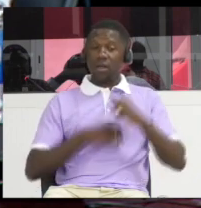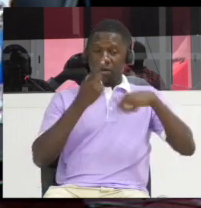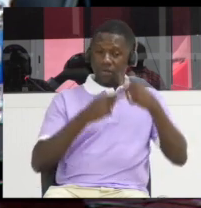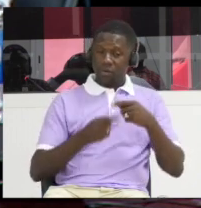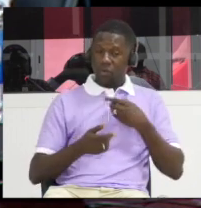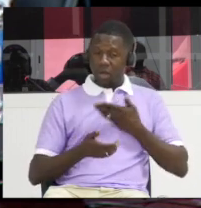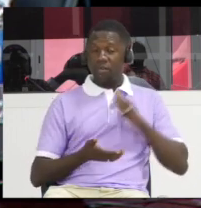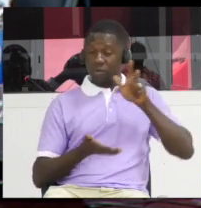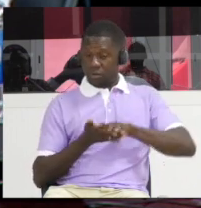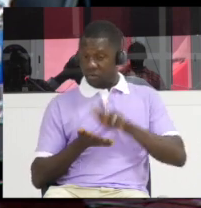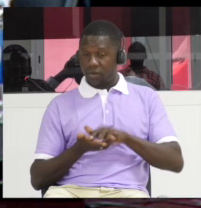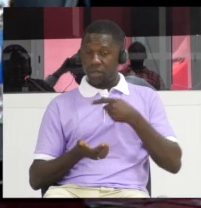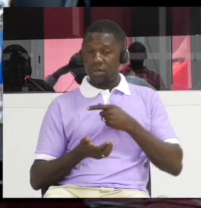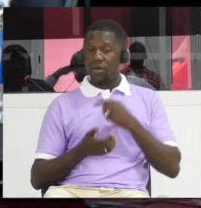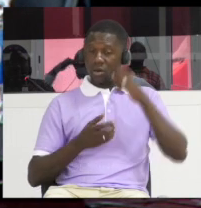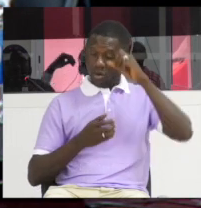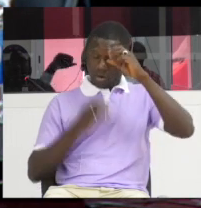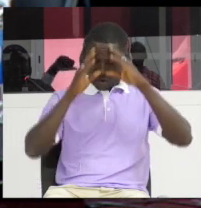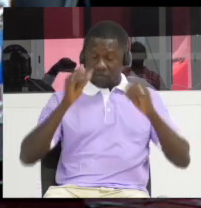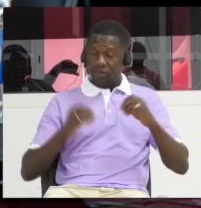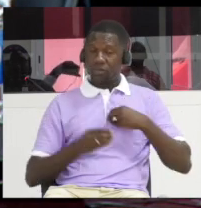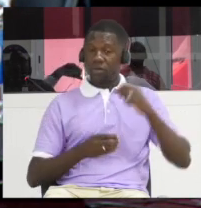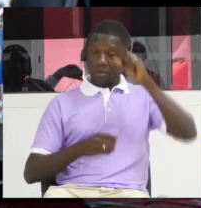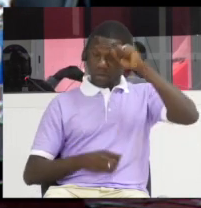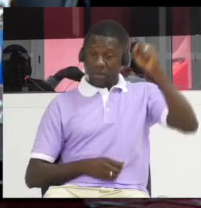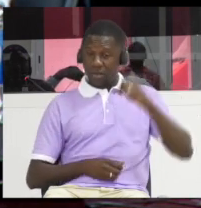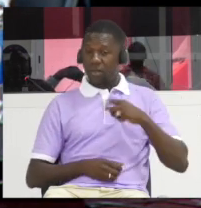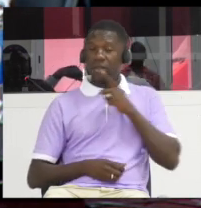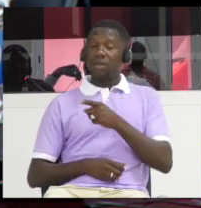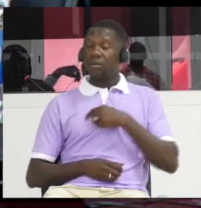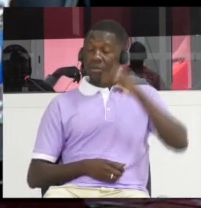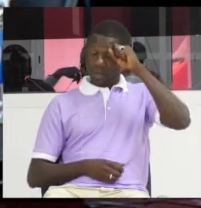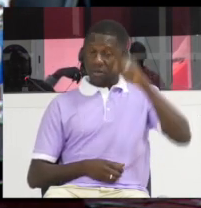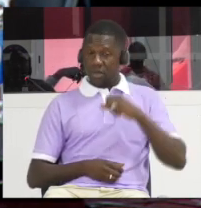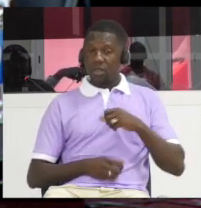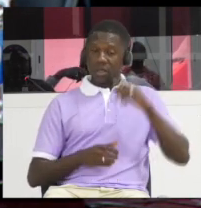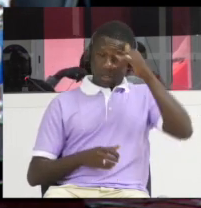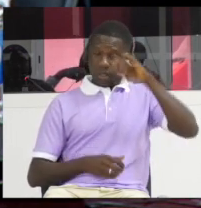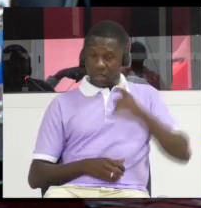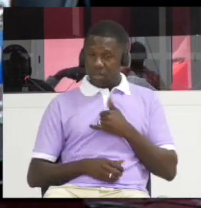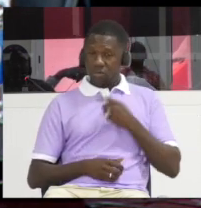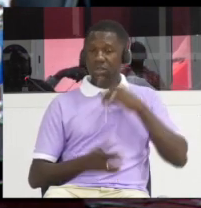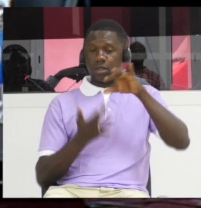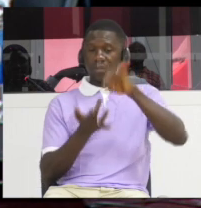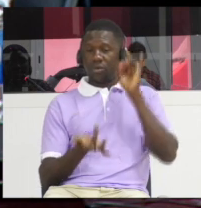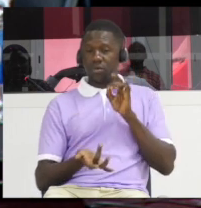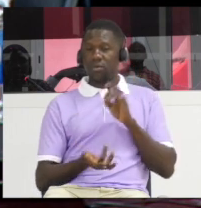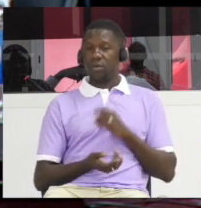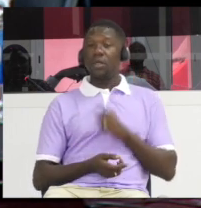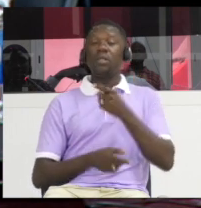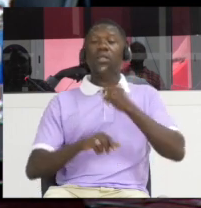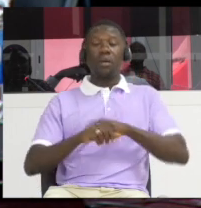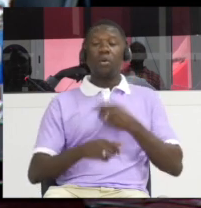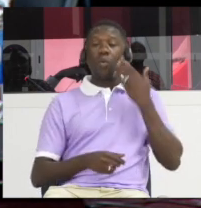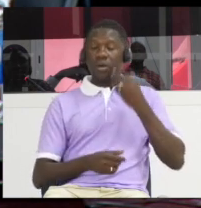afterwards we got confirmation from the office of the president that the president has agreed to his appointment. That was